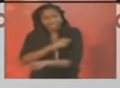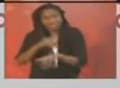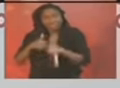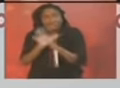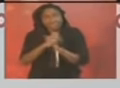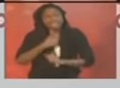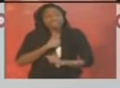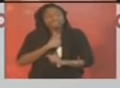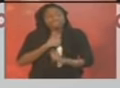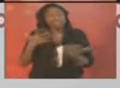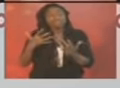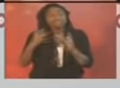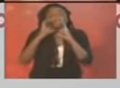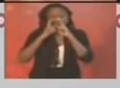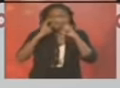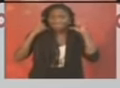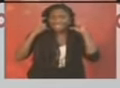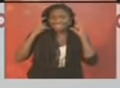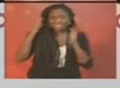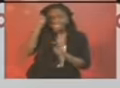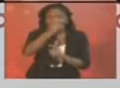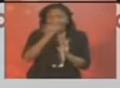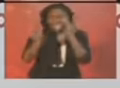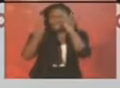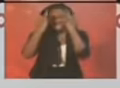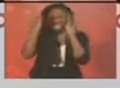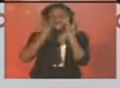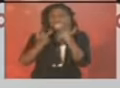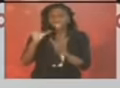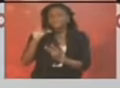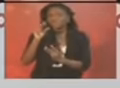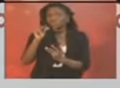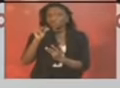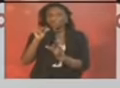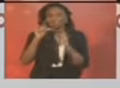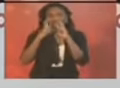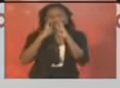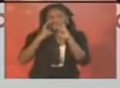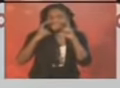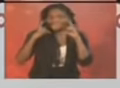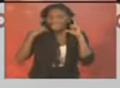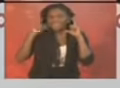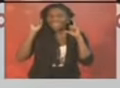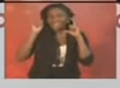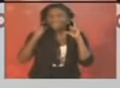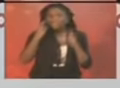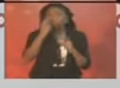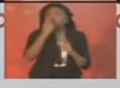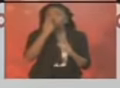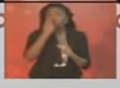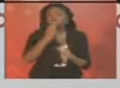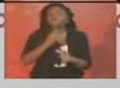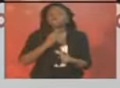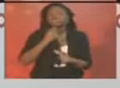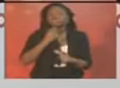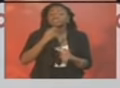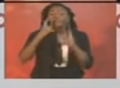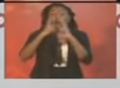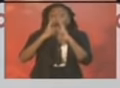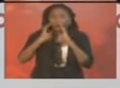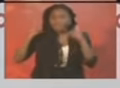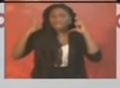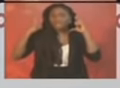unnecessary touching of your face, nose, eyes, or mouth. Your mask must be well-fitting and cover your face above your nose and below your